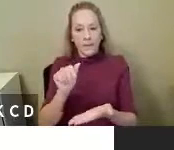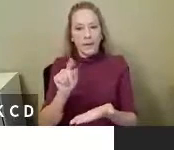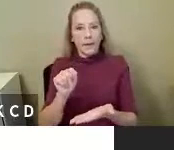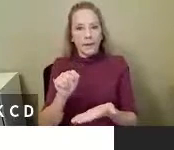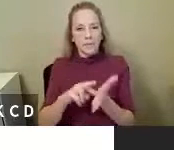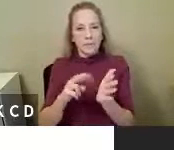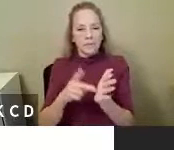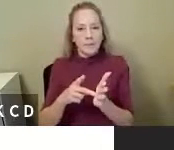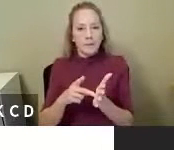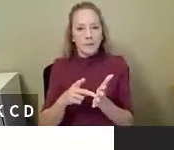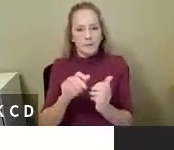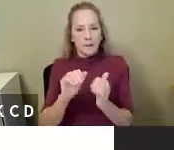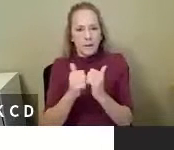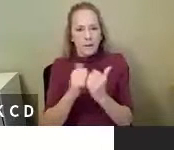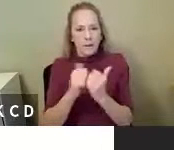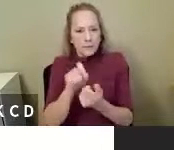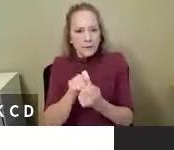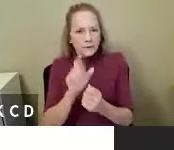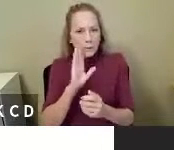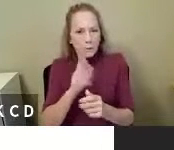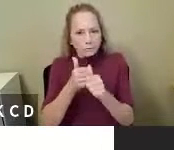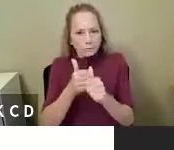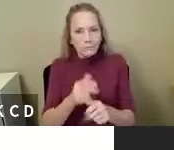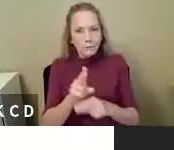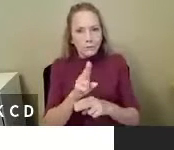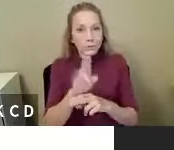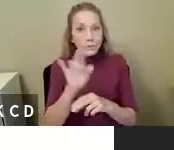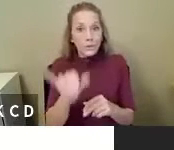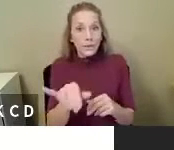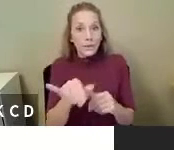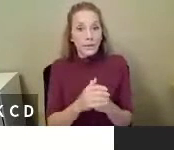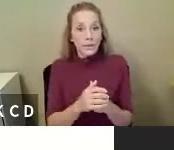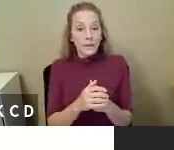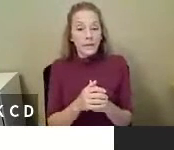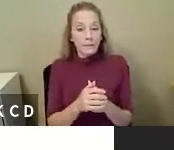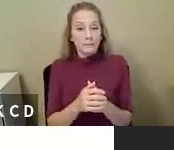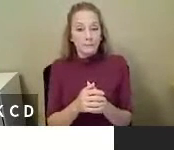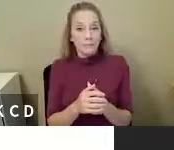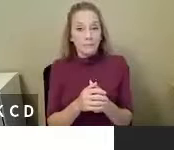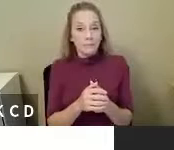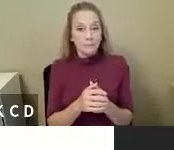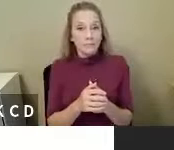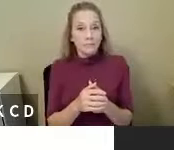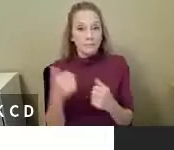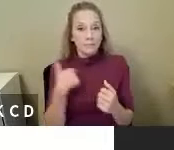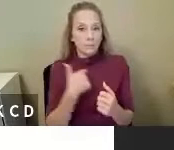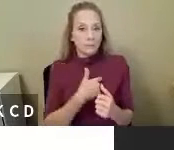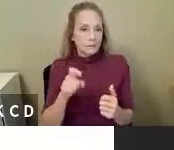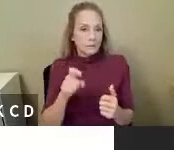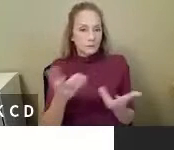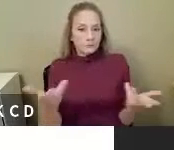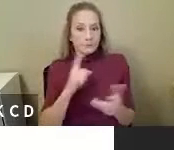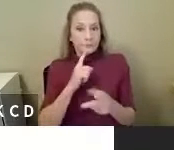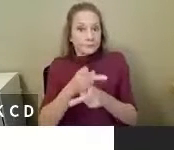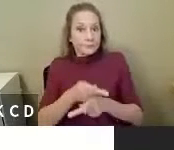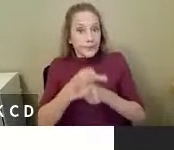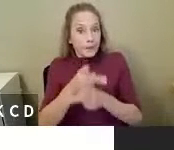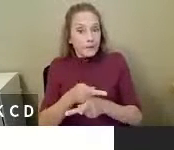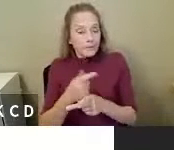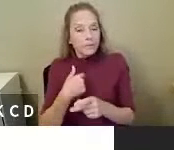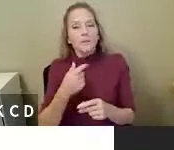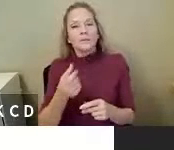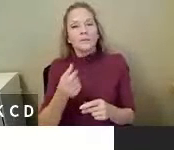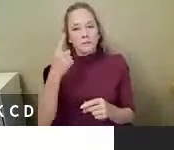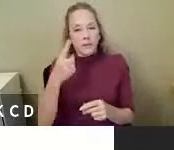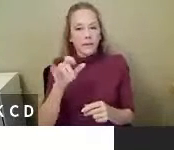use these? And I think that we have to be very cautious about, we understand this